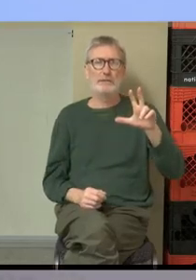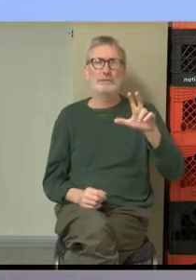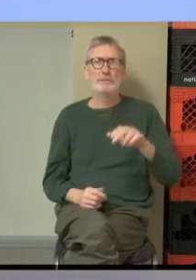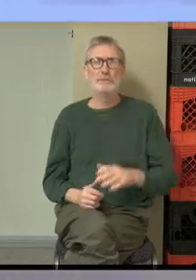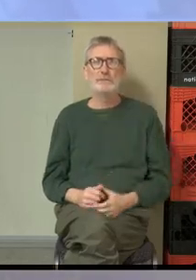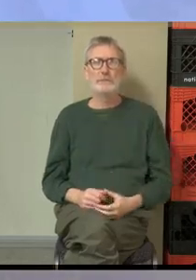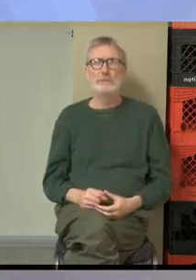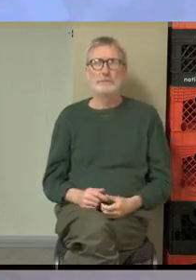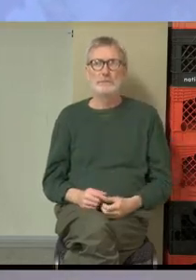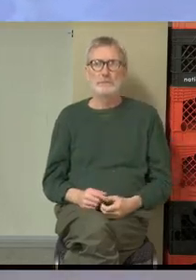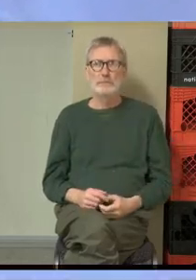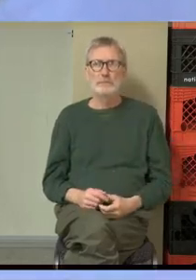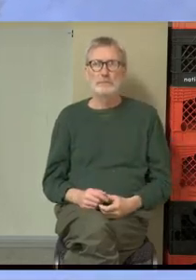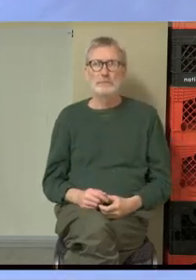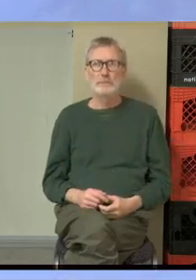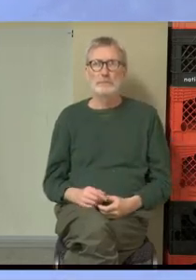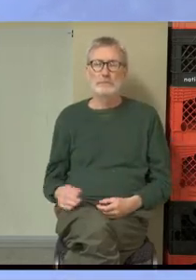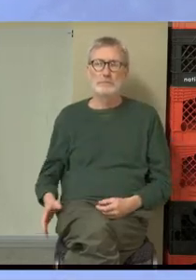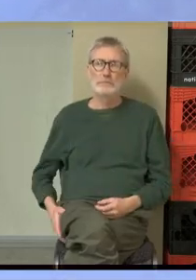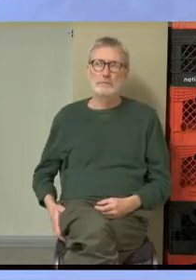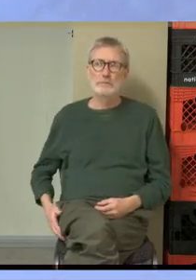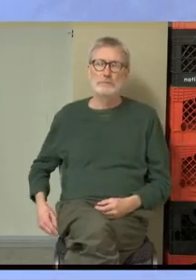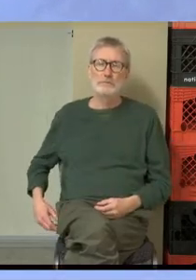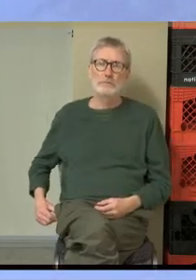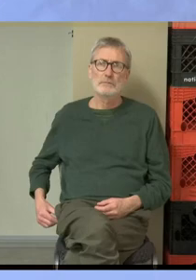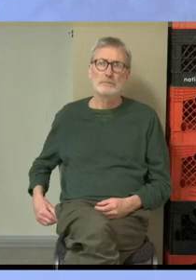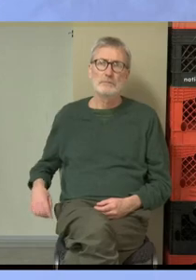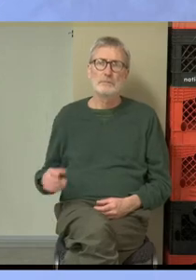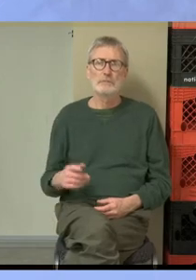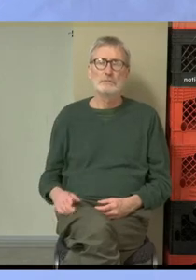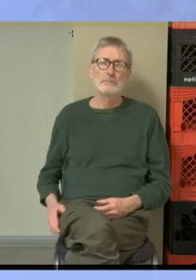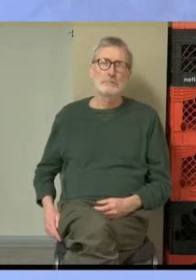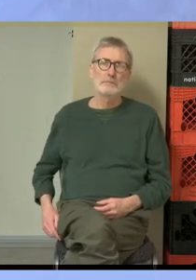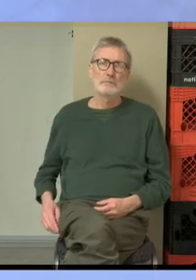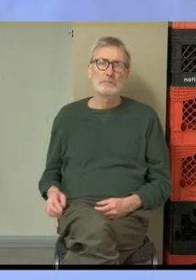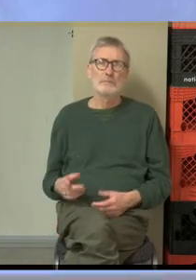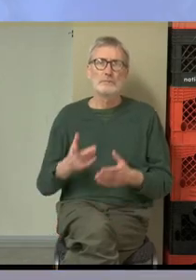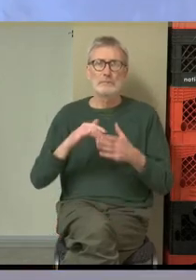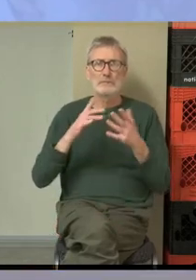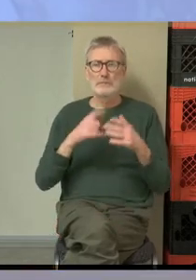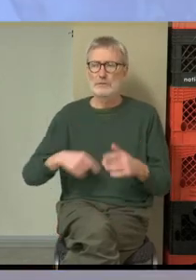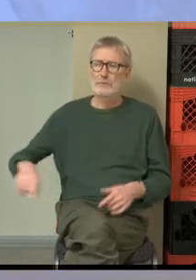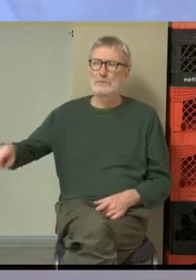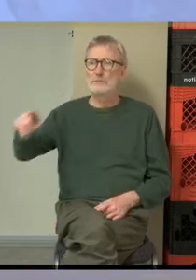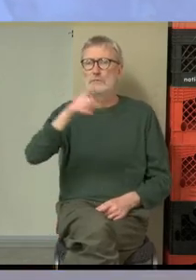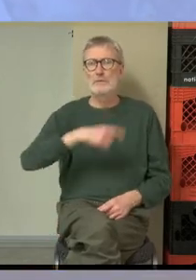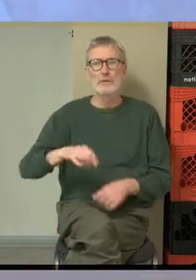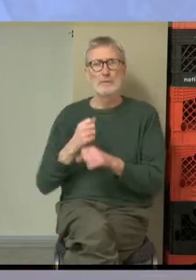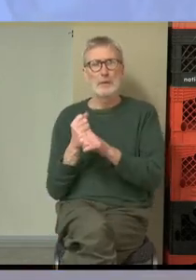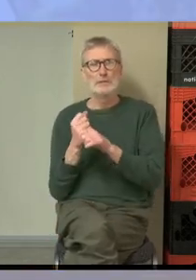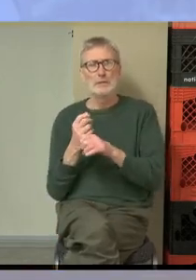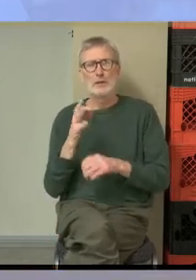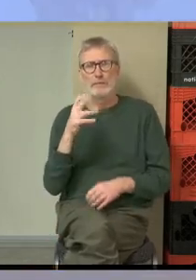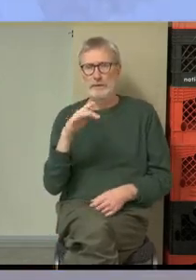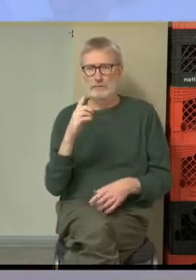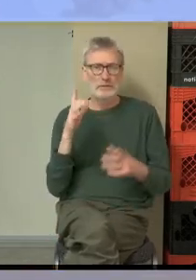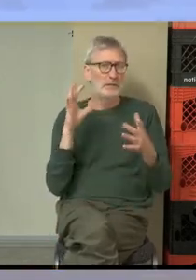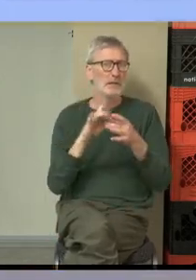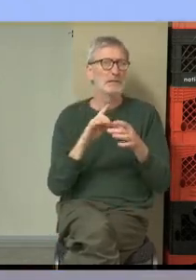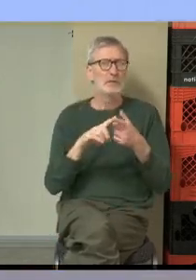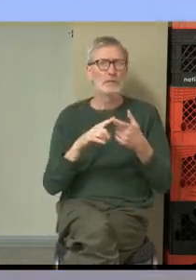in the room, it goes this dashed line that goes the whole way around the ball field and connects into the play